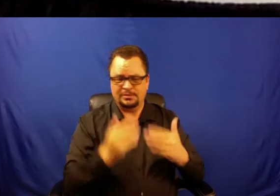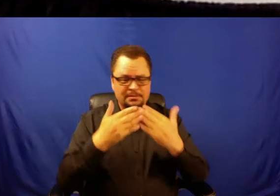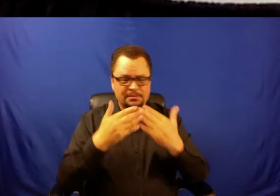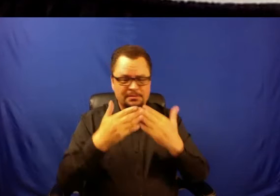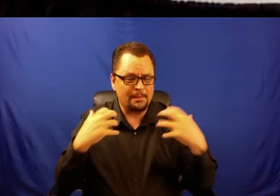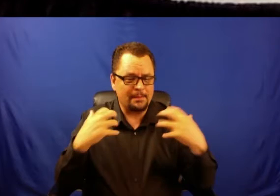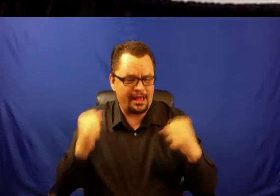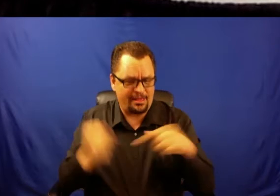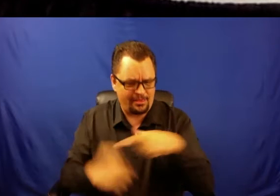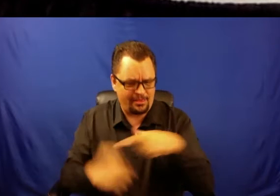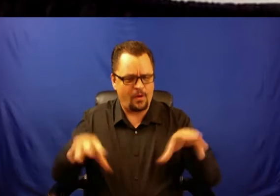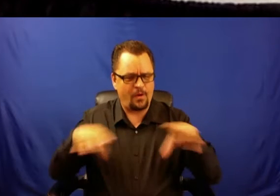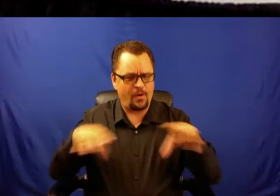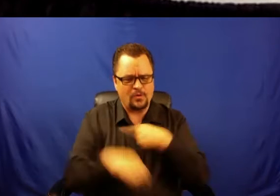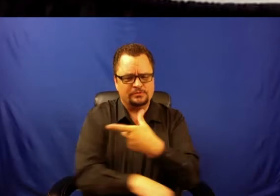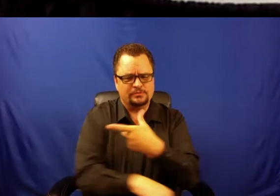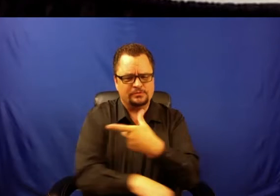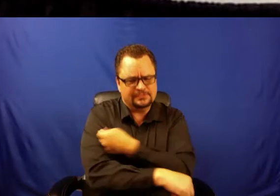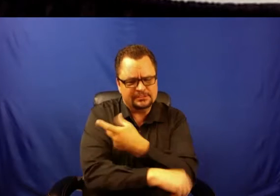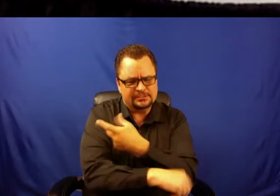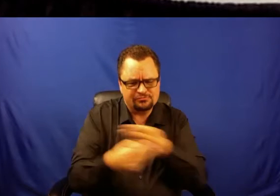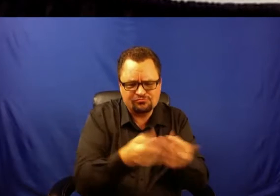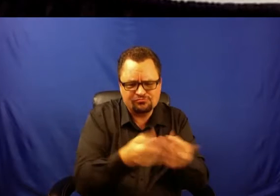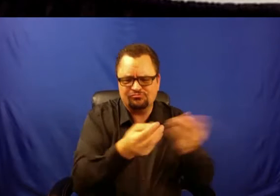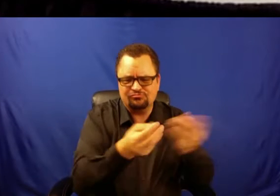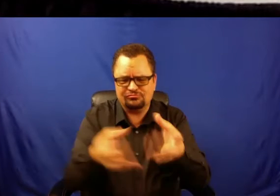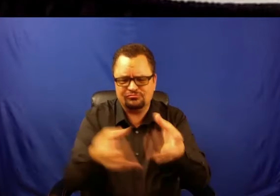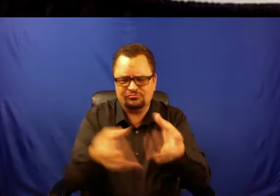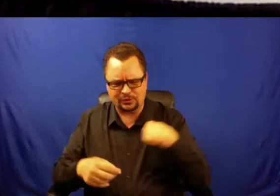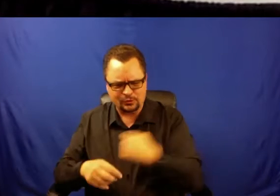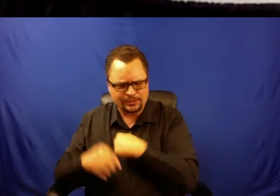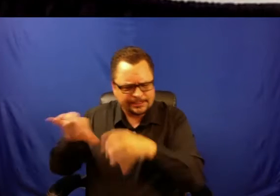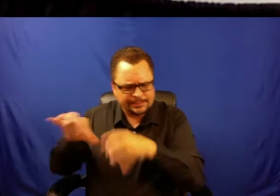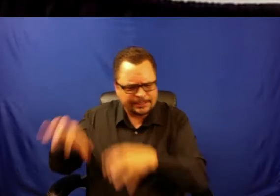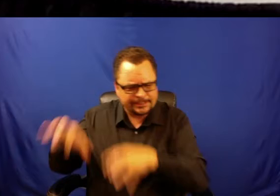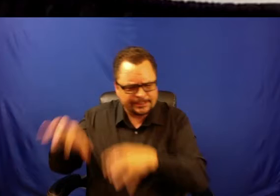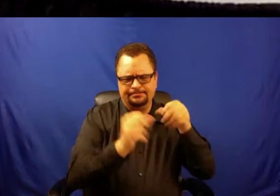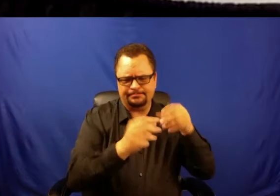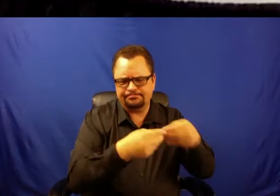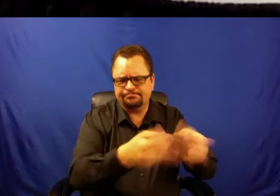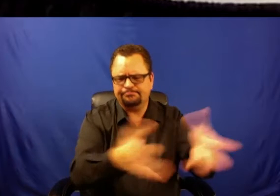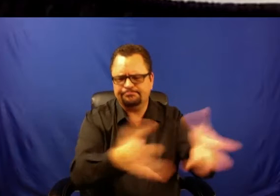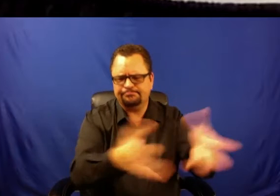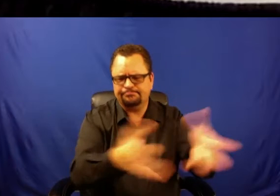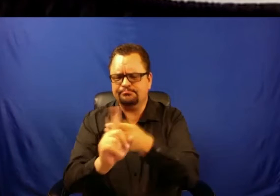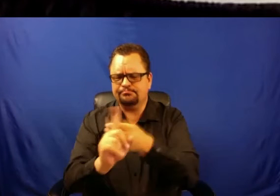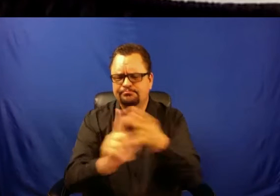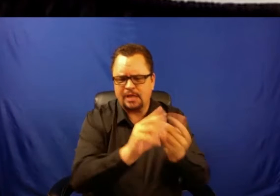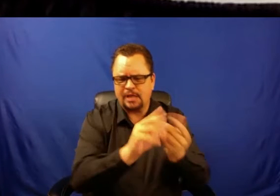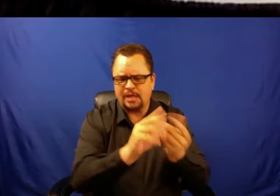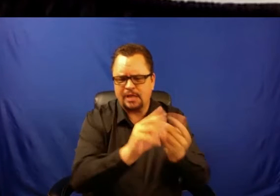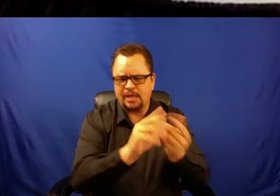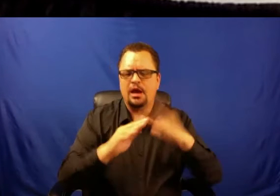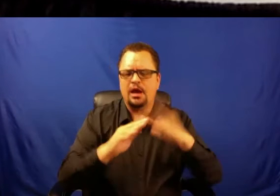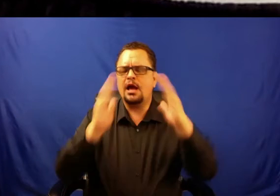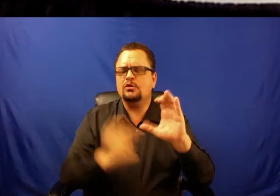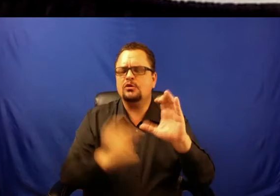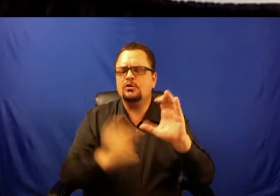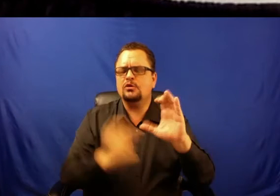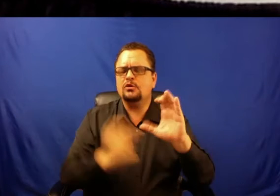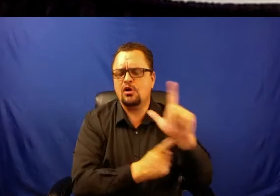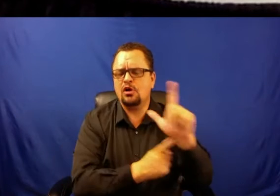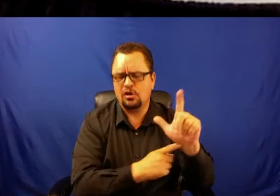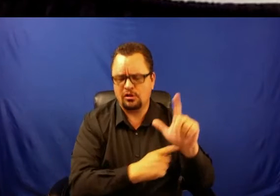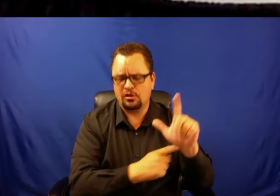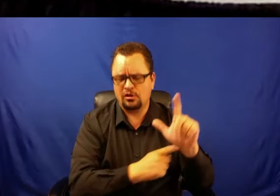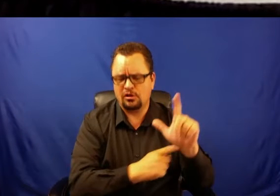for Operation House Call. Matthews Vu was an important and enthusiastic partner in ensuring the success of Operation